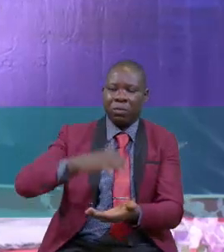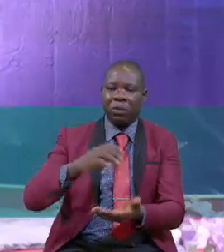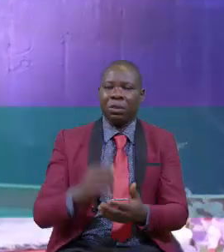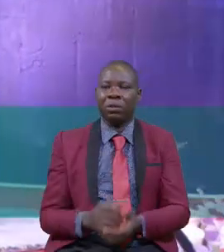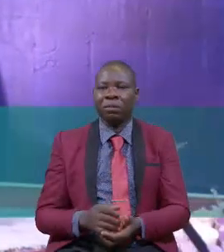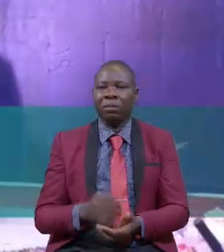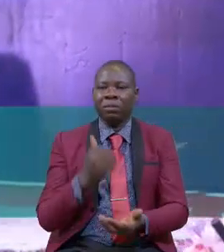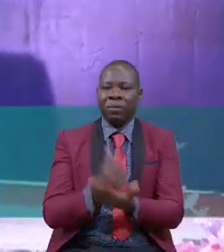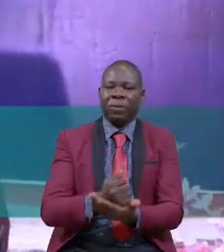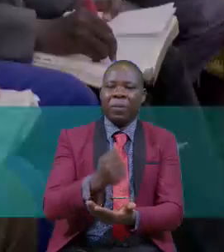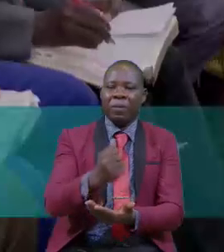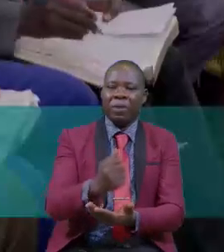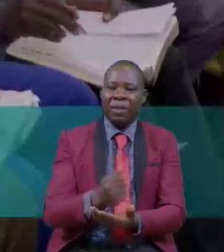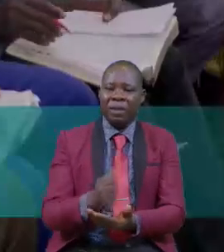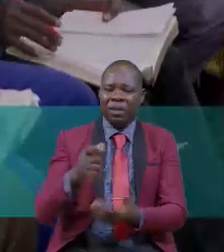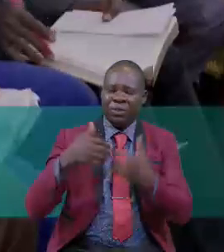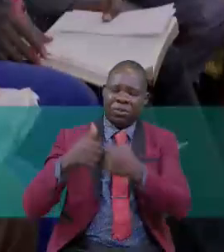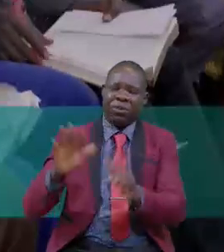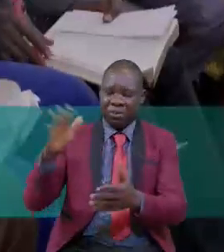You lost your amen there. Amen.